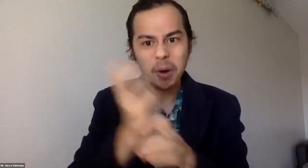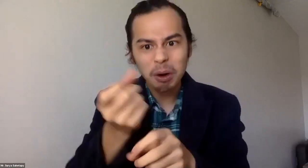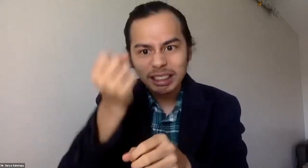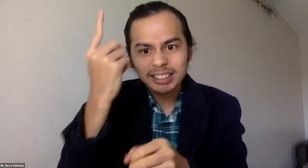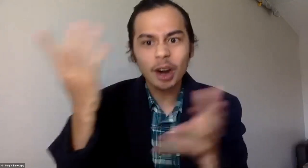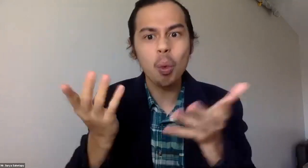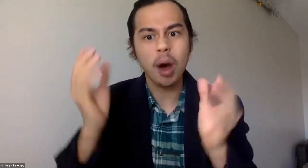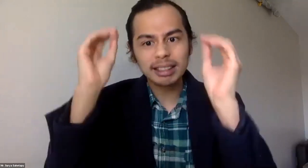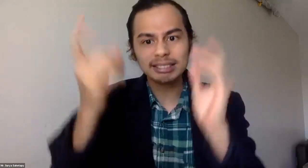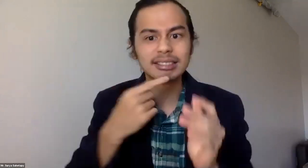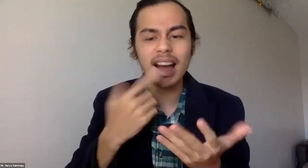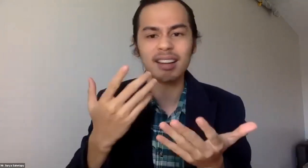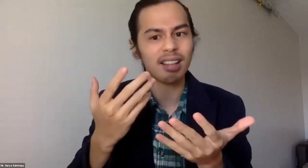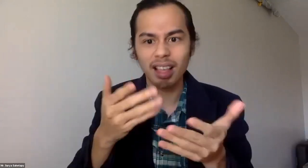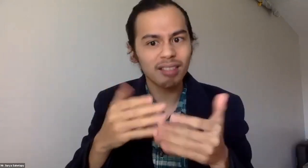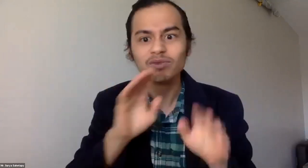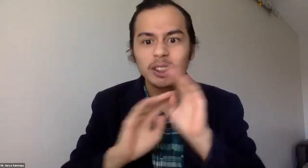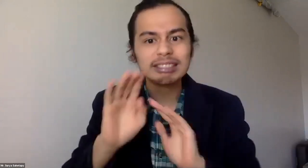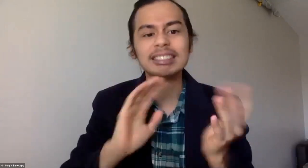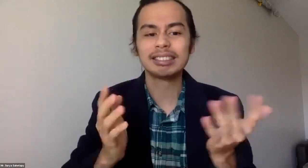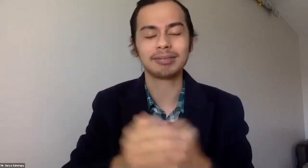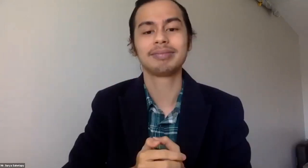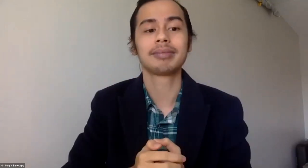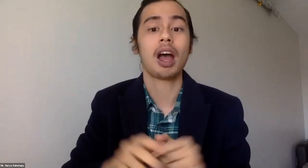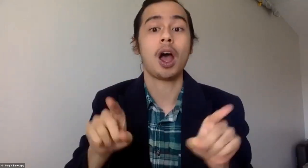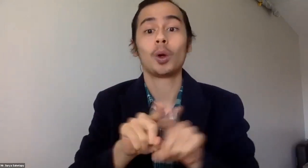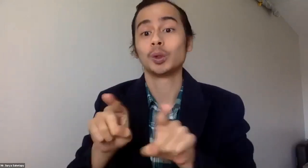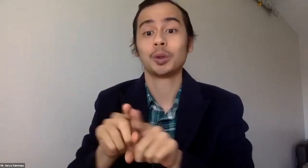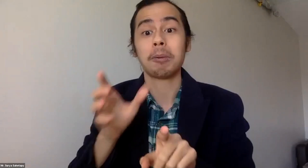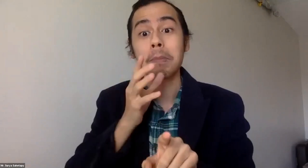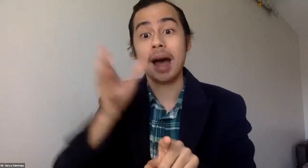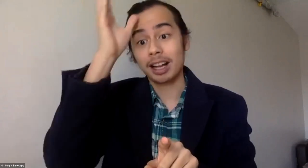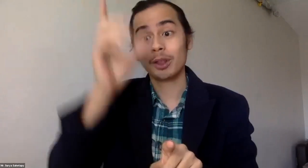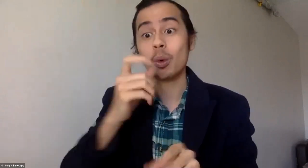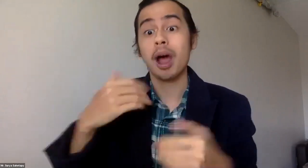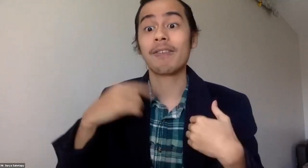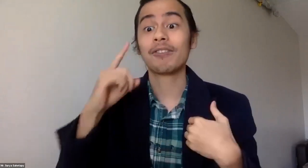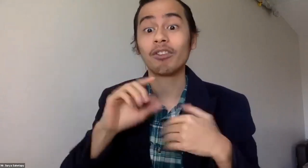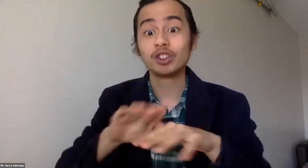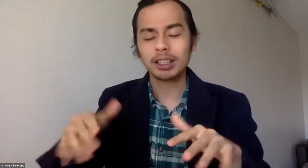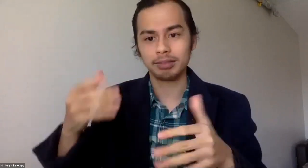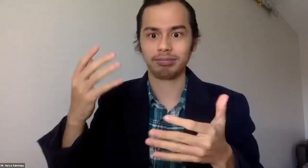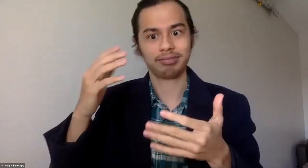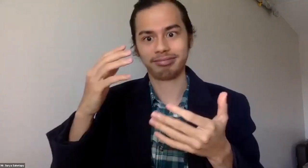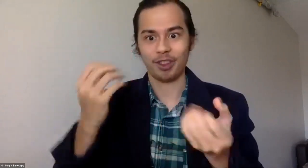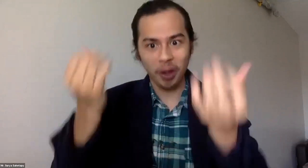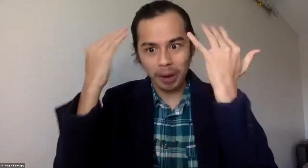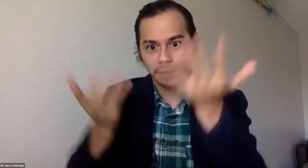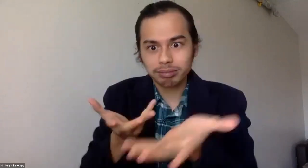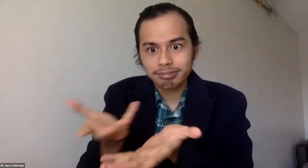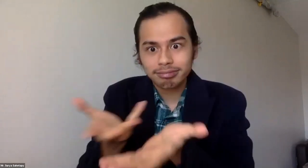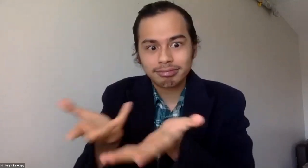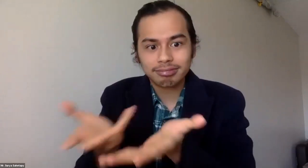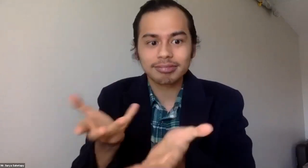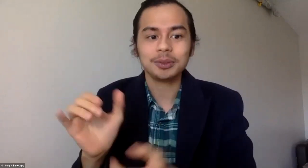universities. And certainly, as universities have switched to remote learning, that percentage has increased with the challenges